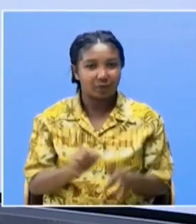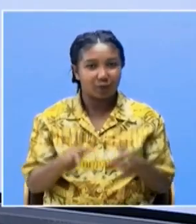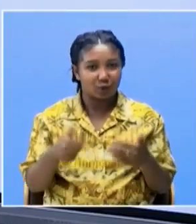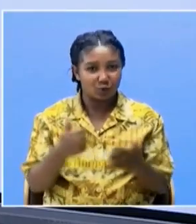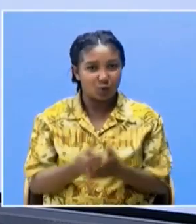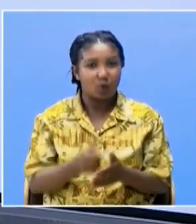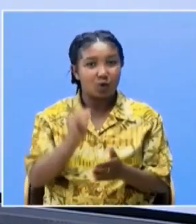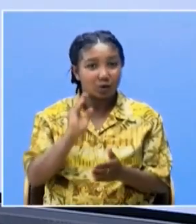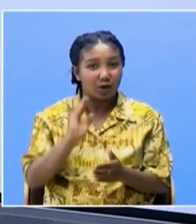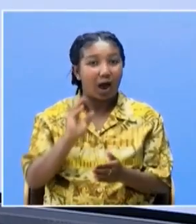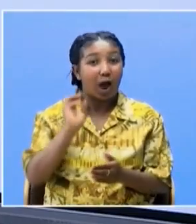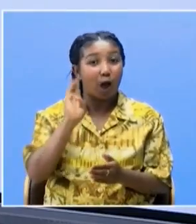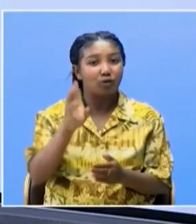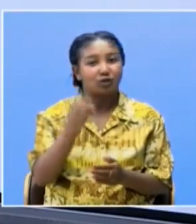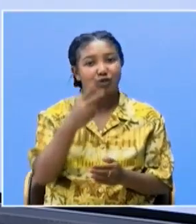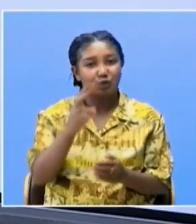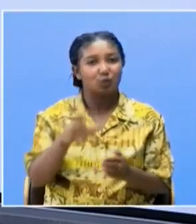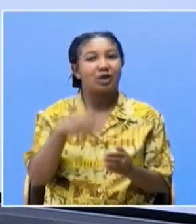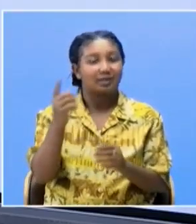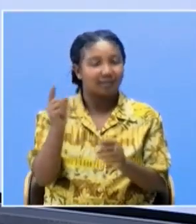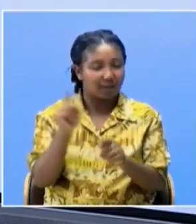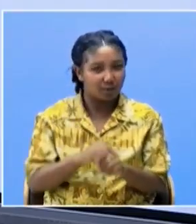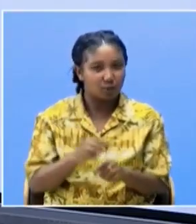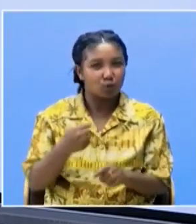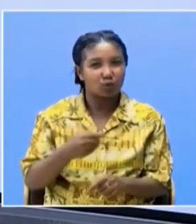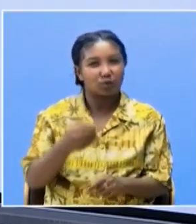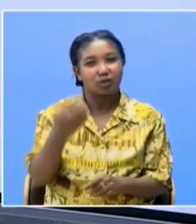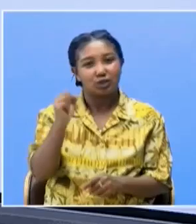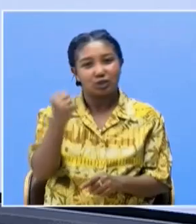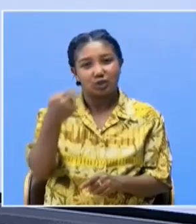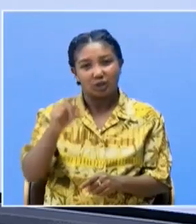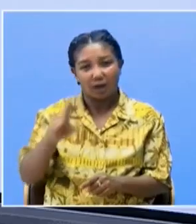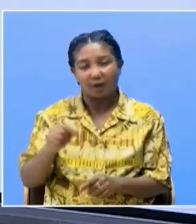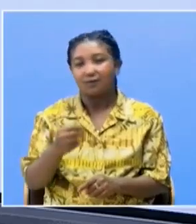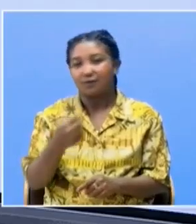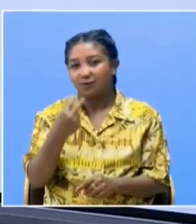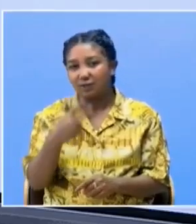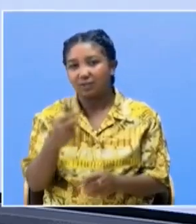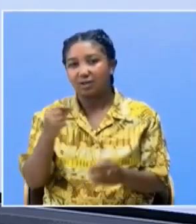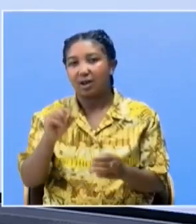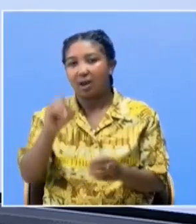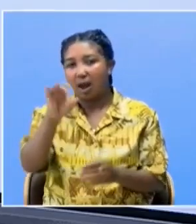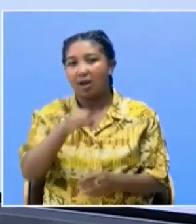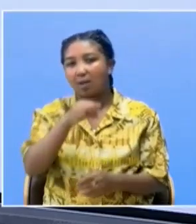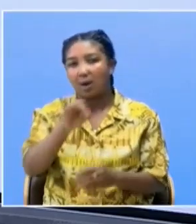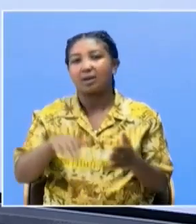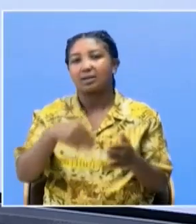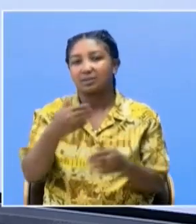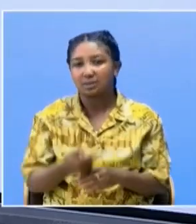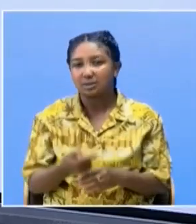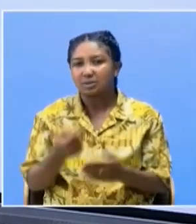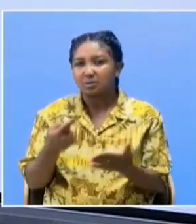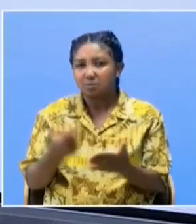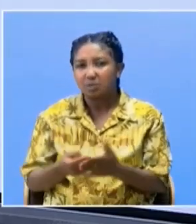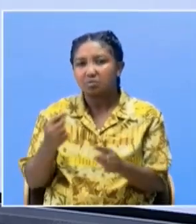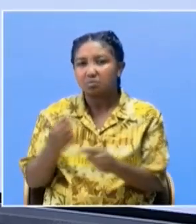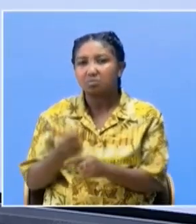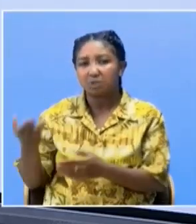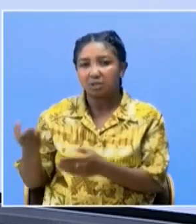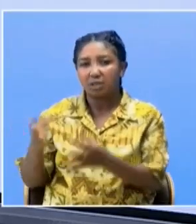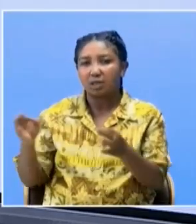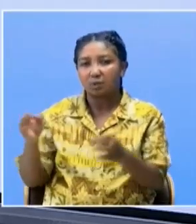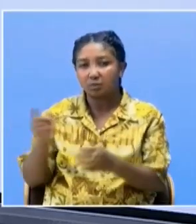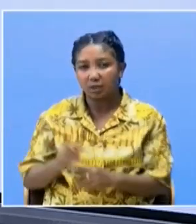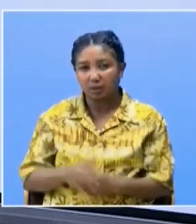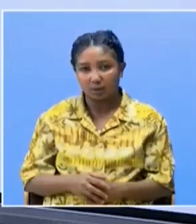I will see you next time. We shall visit Lalibela this year. What kind of actions are this?